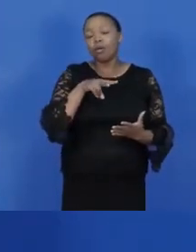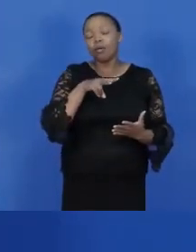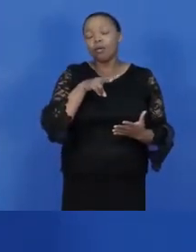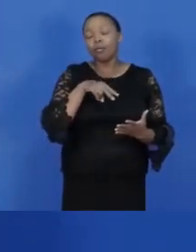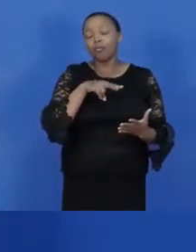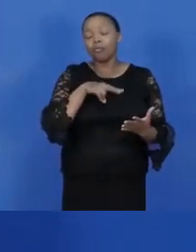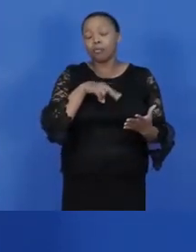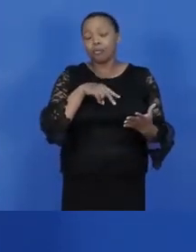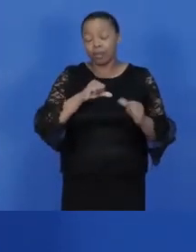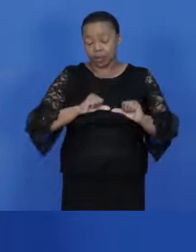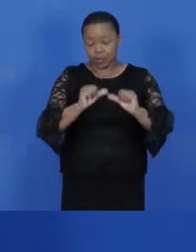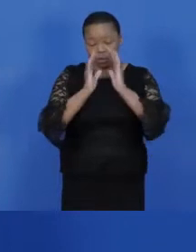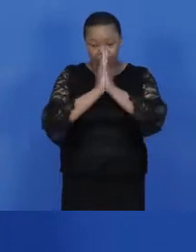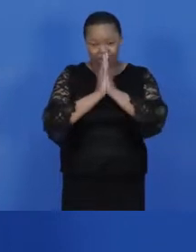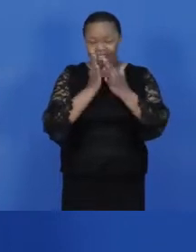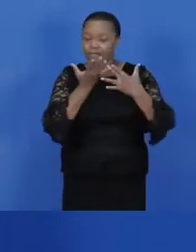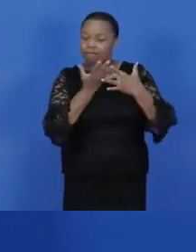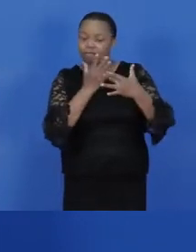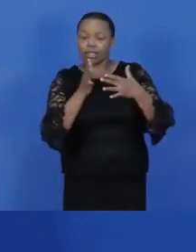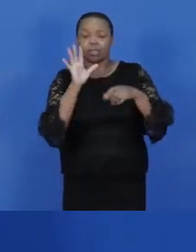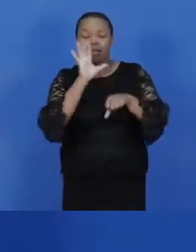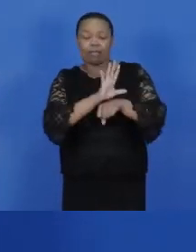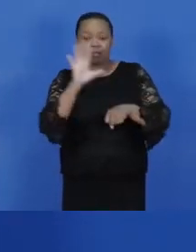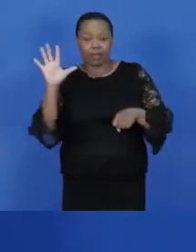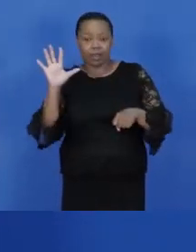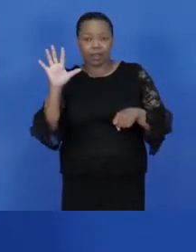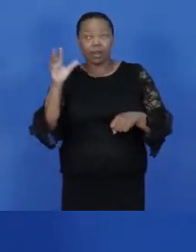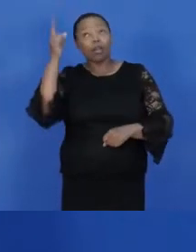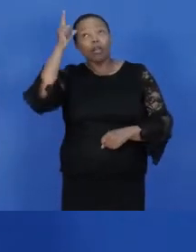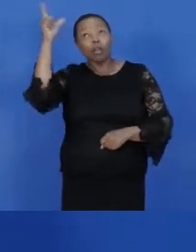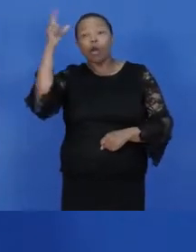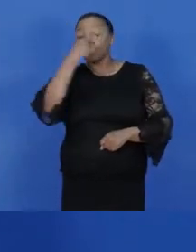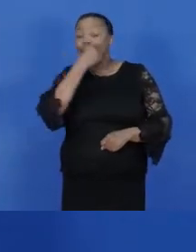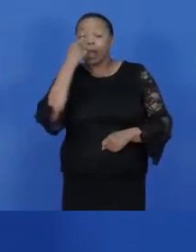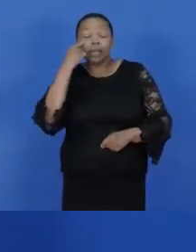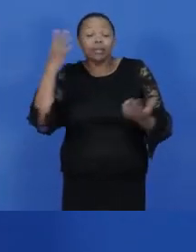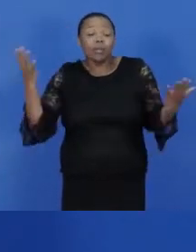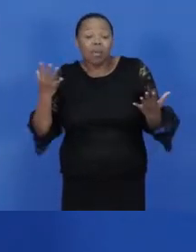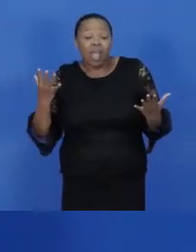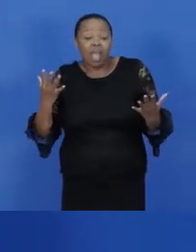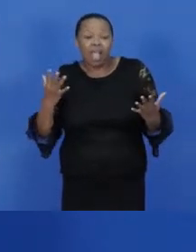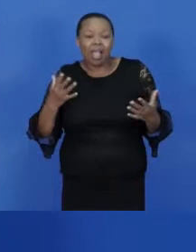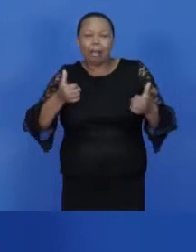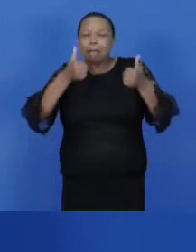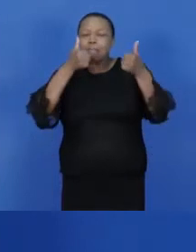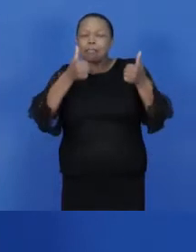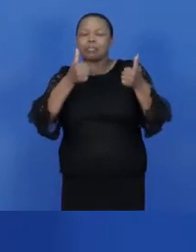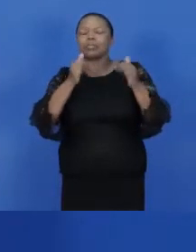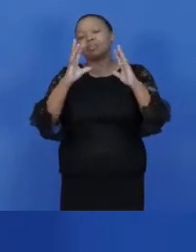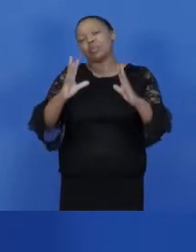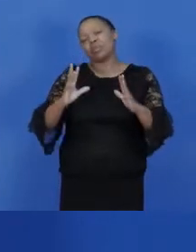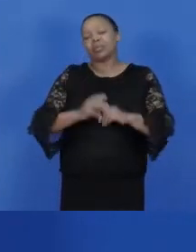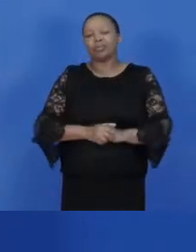As we are praying, as we continue praying, verse 15, the eyes of the Lord are on the righteous, and his ears